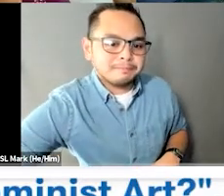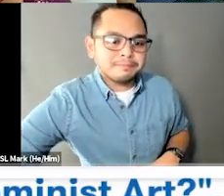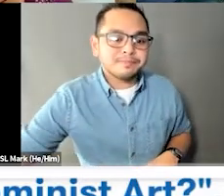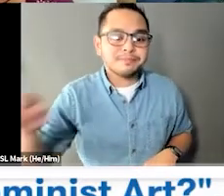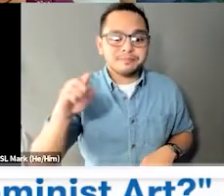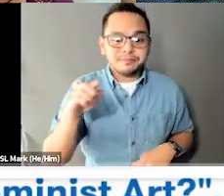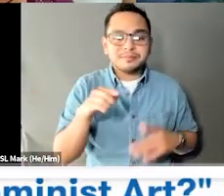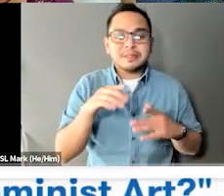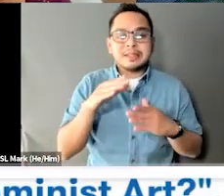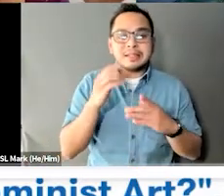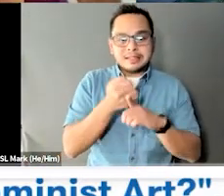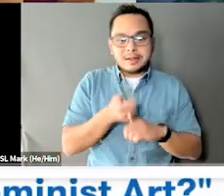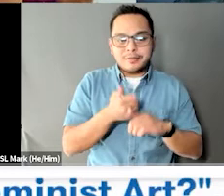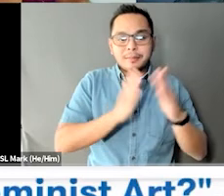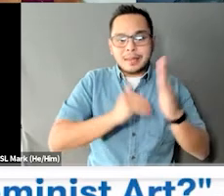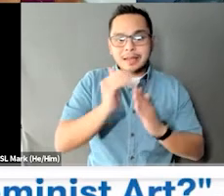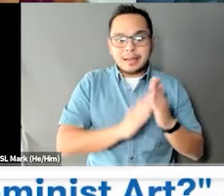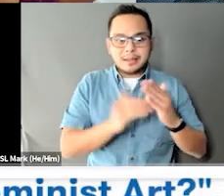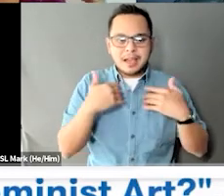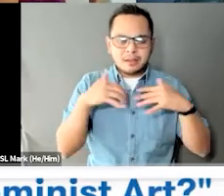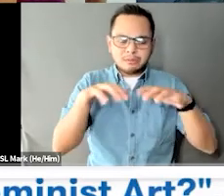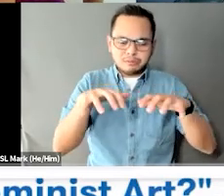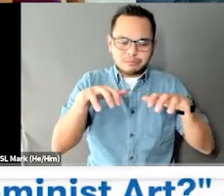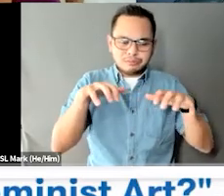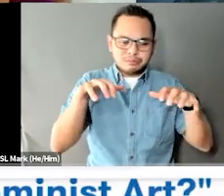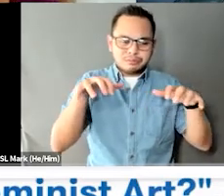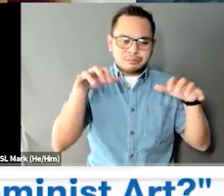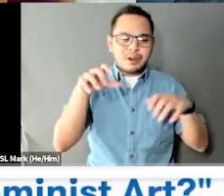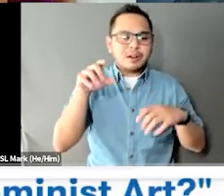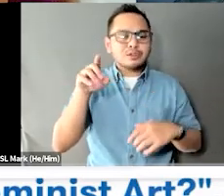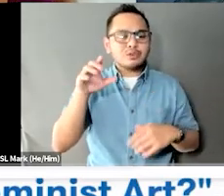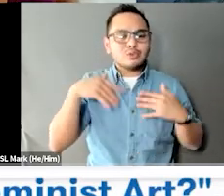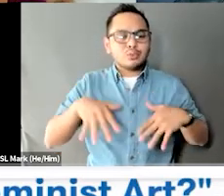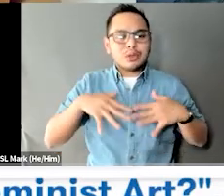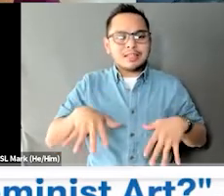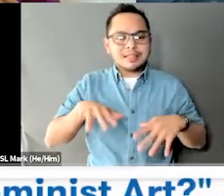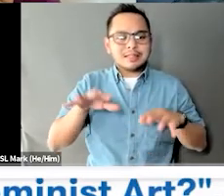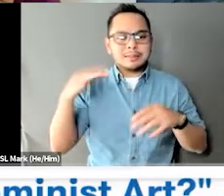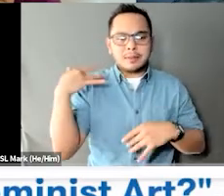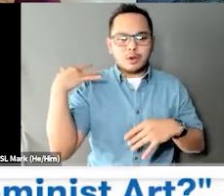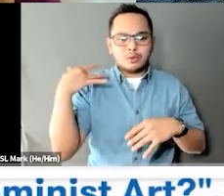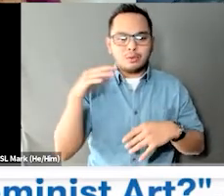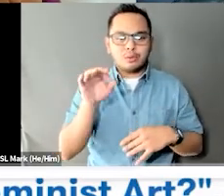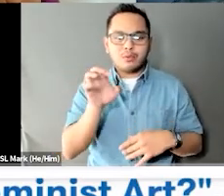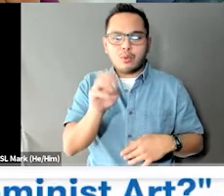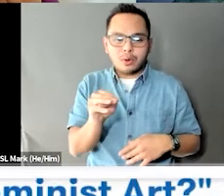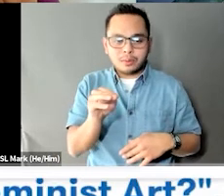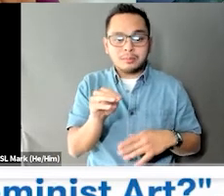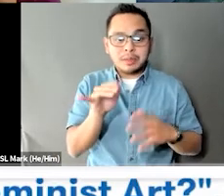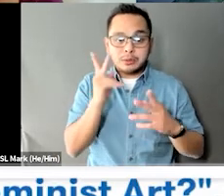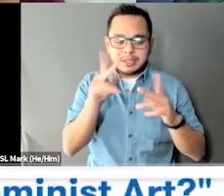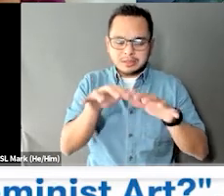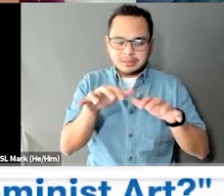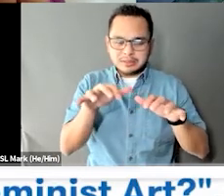the gathering of like hundreds of dress forms going way back into the space. And some of the dress